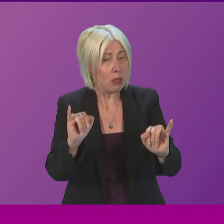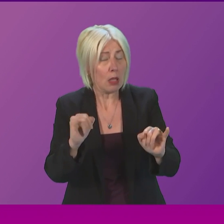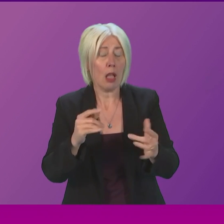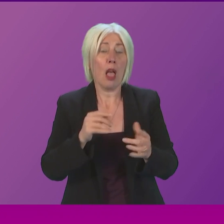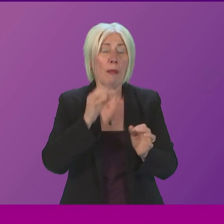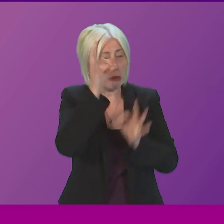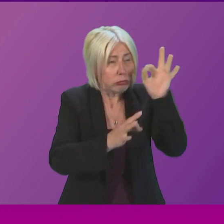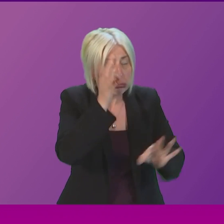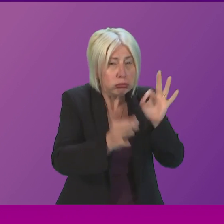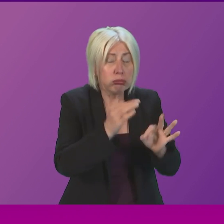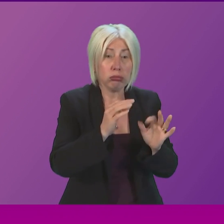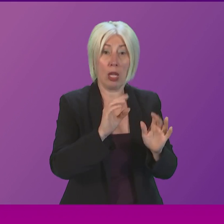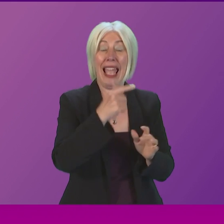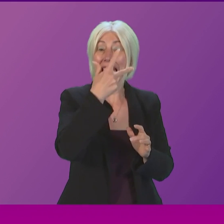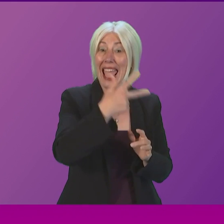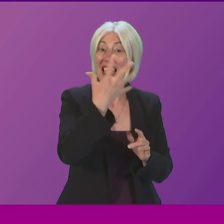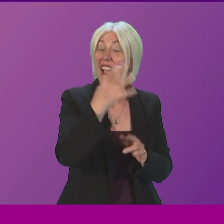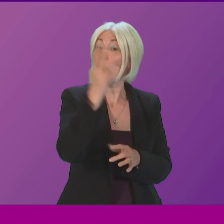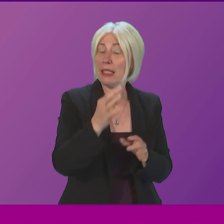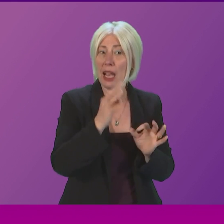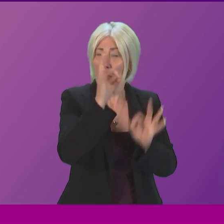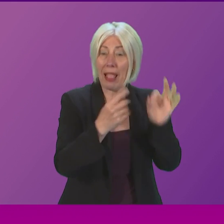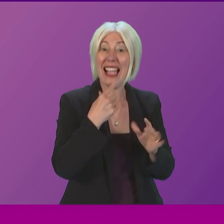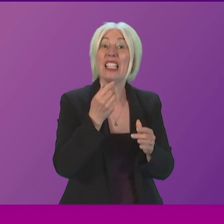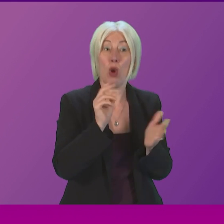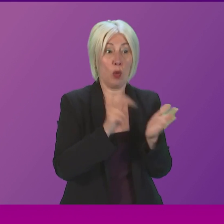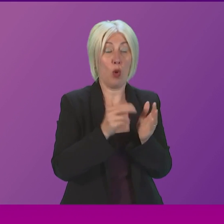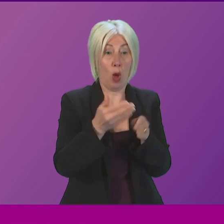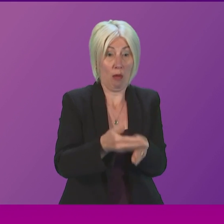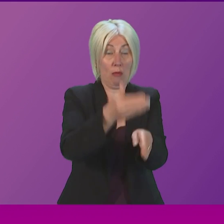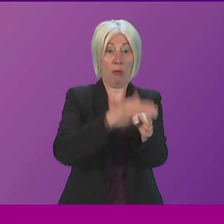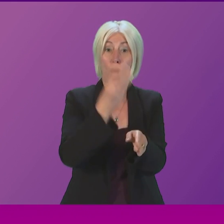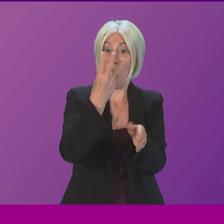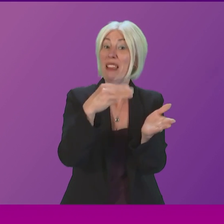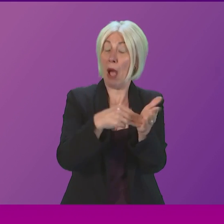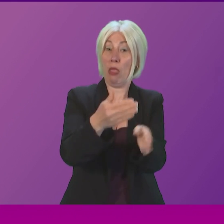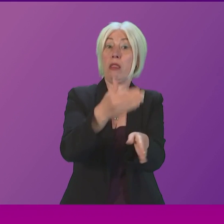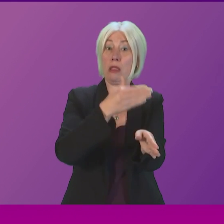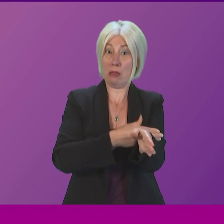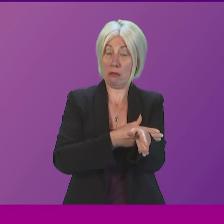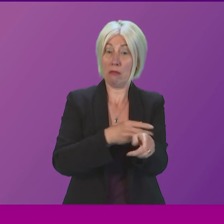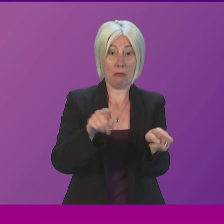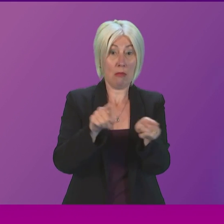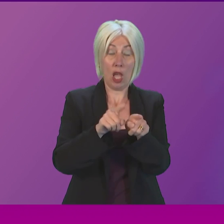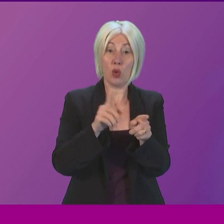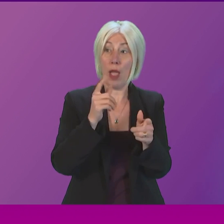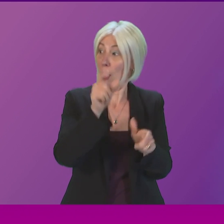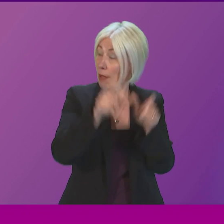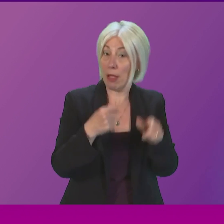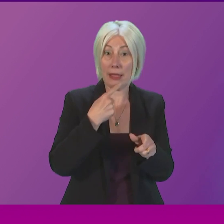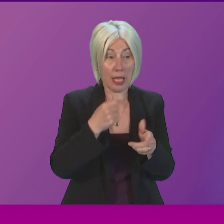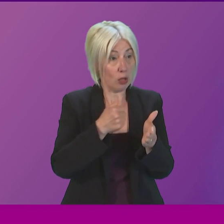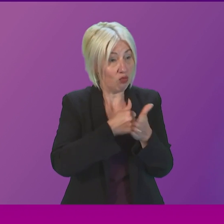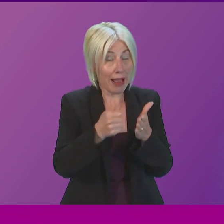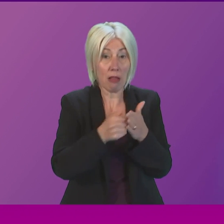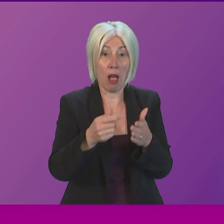1,000 responses show 85% of people want to book more than 3 months in advance, and indeed Serco and Northlink frequently tell islanders to